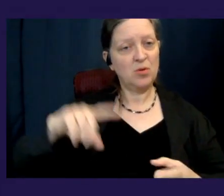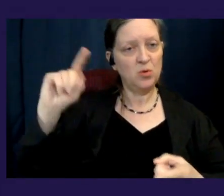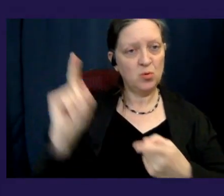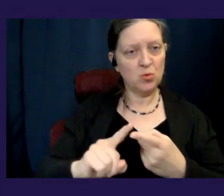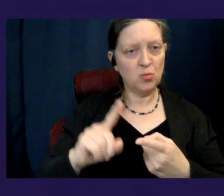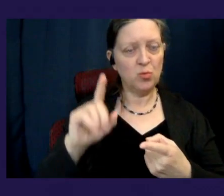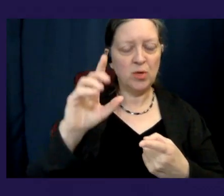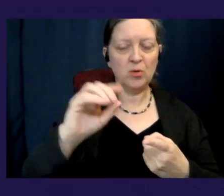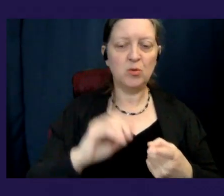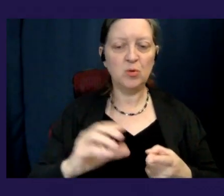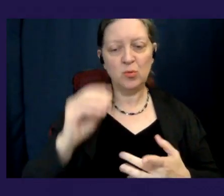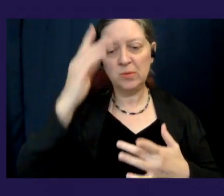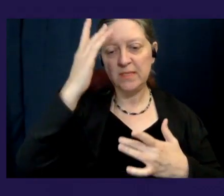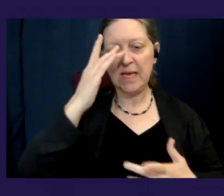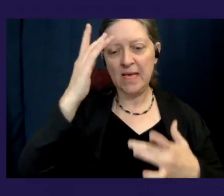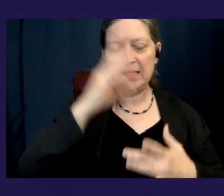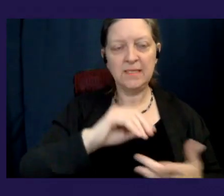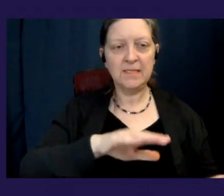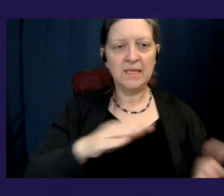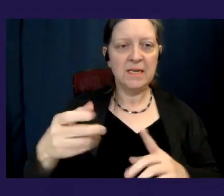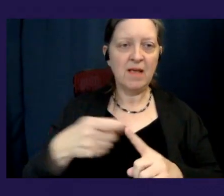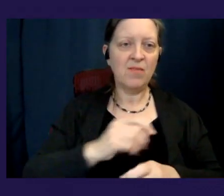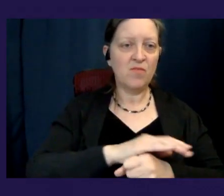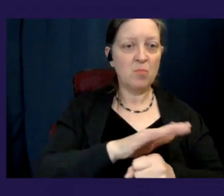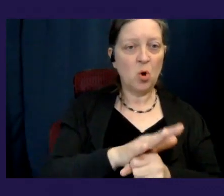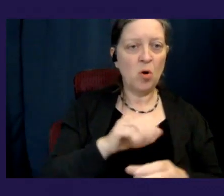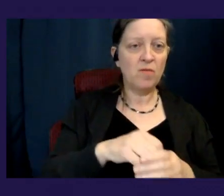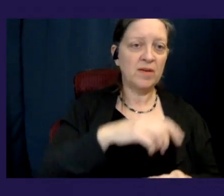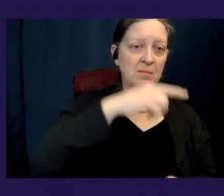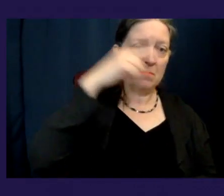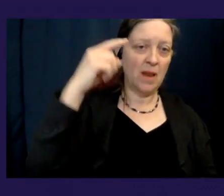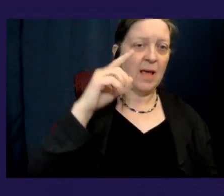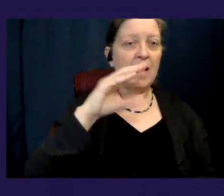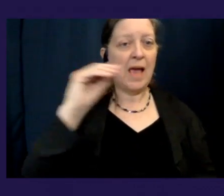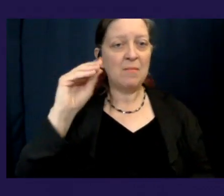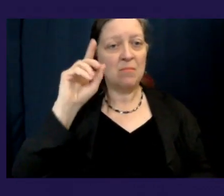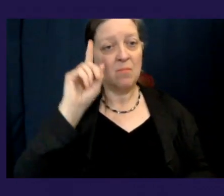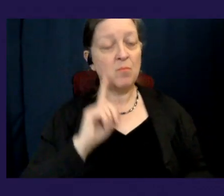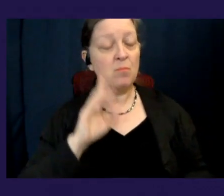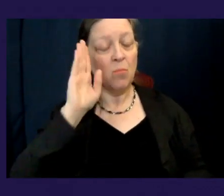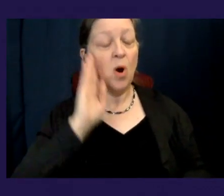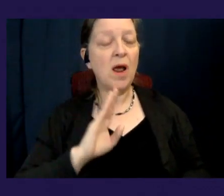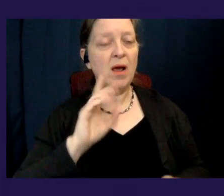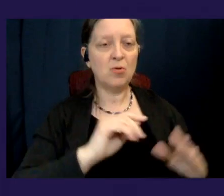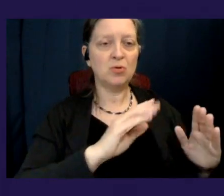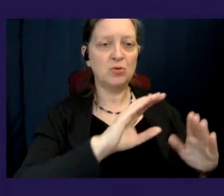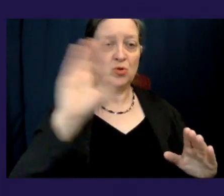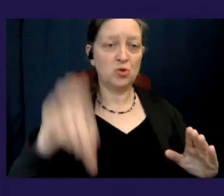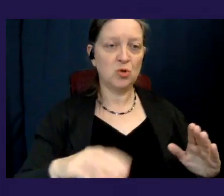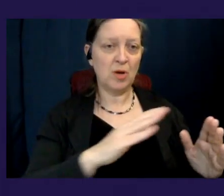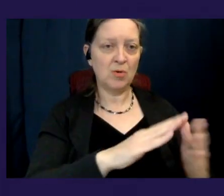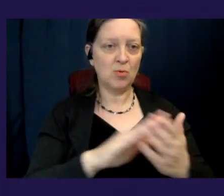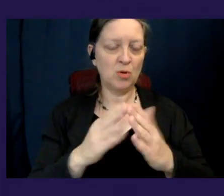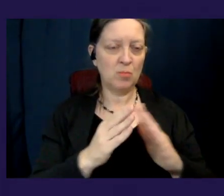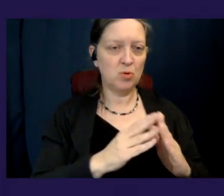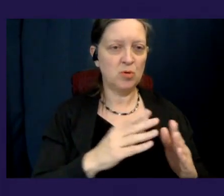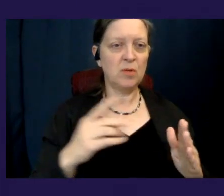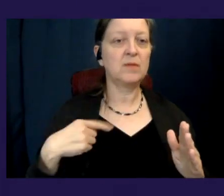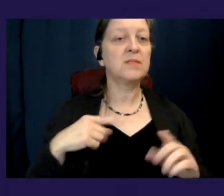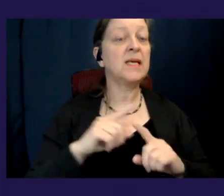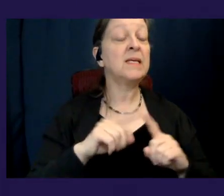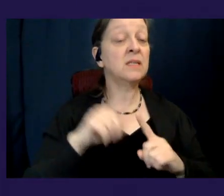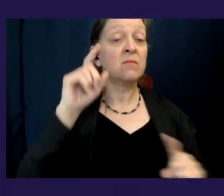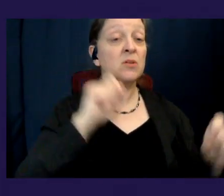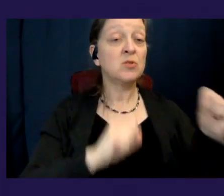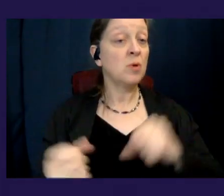Brown Chicago communities. So we had a few key strategies, which included providing education to residents on how to reduce